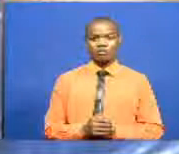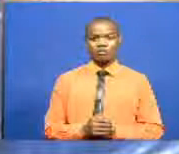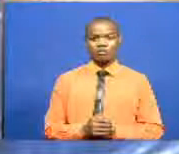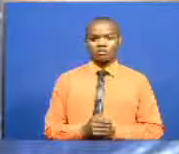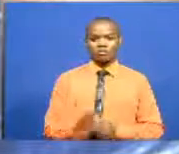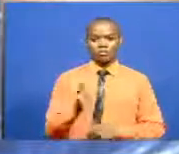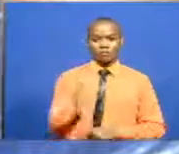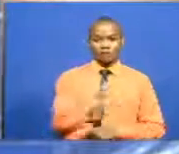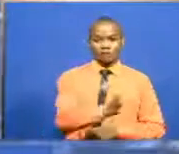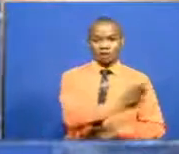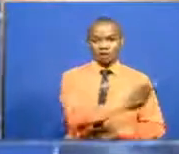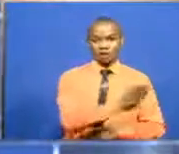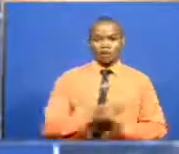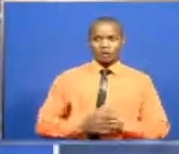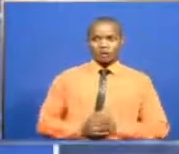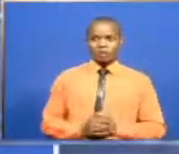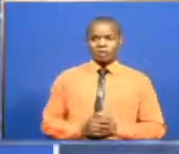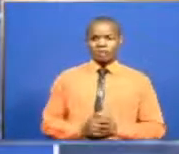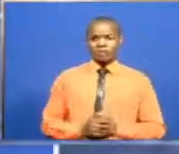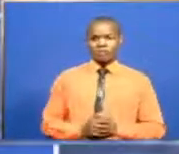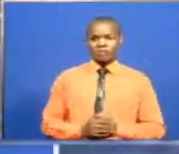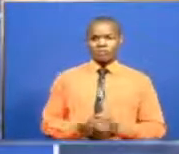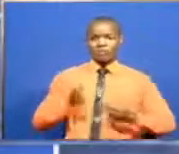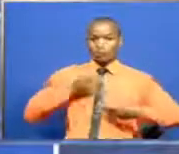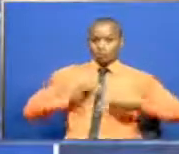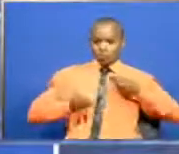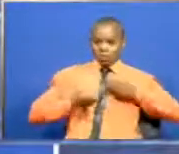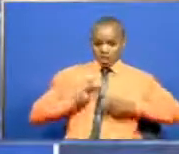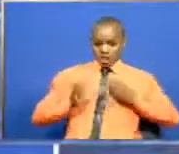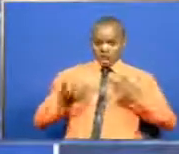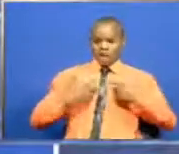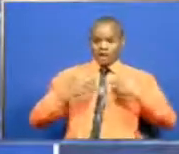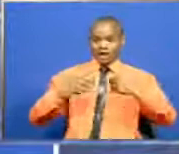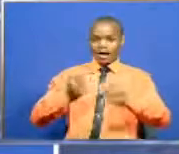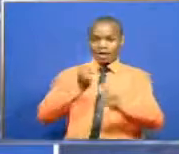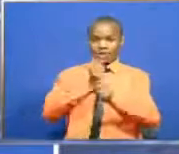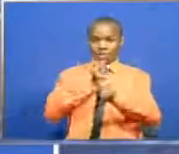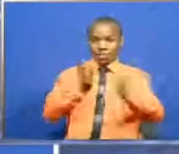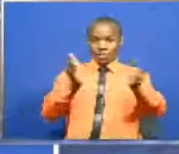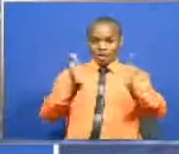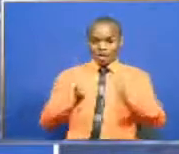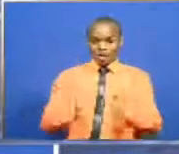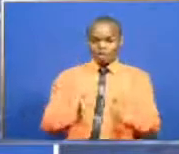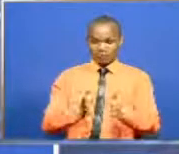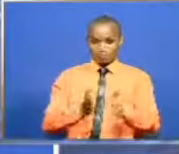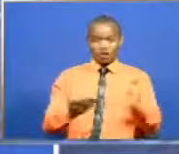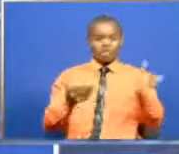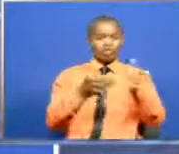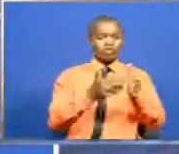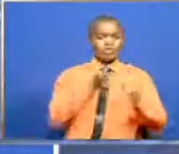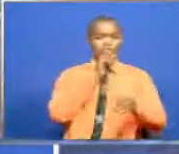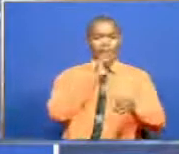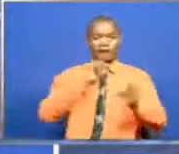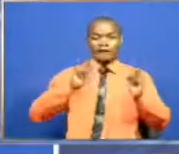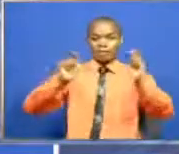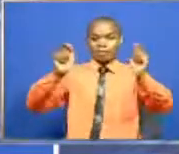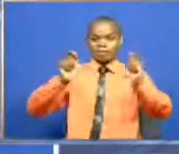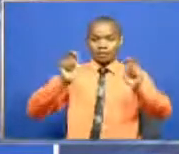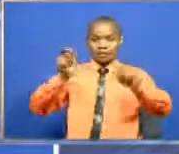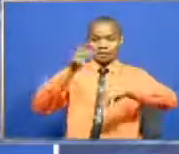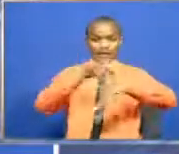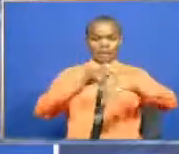Now to Busia County, focusing on health matters. Busia health workers have called off their strike after nearly 72 days